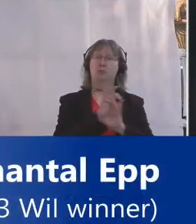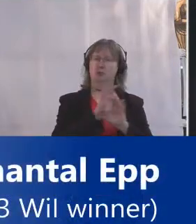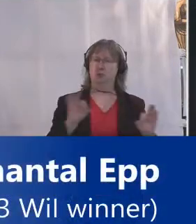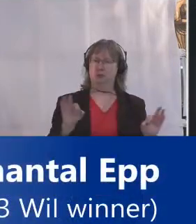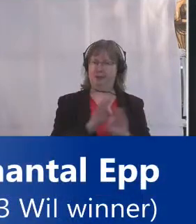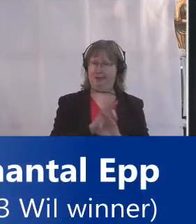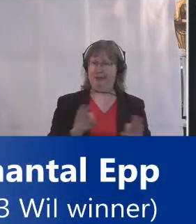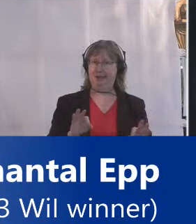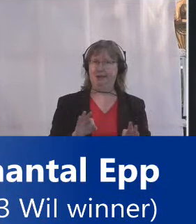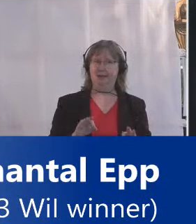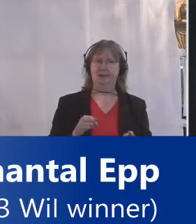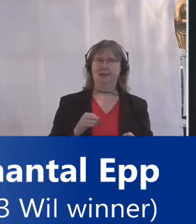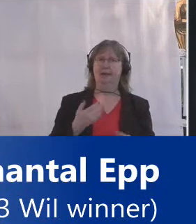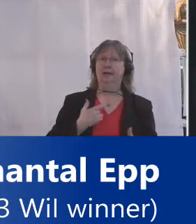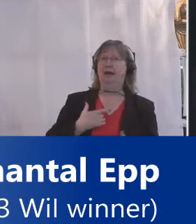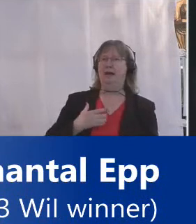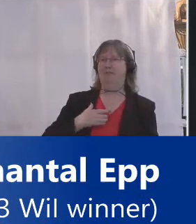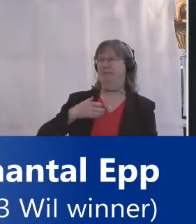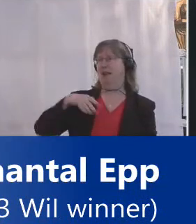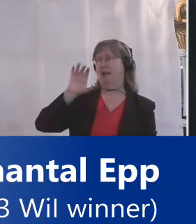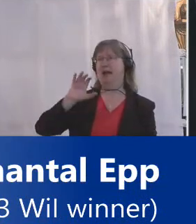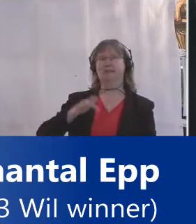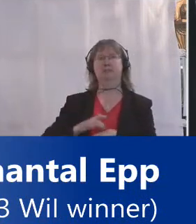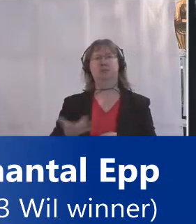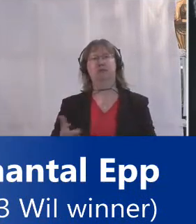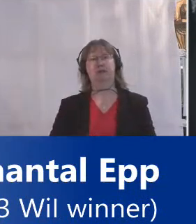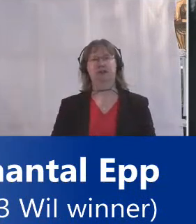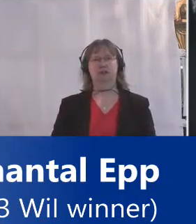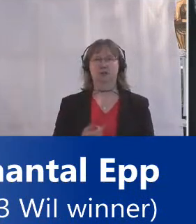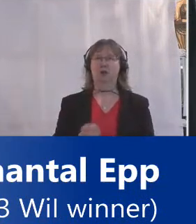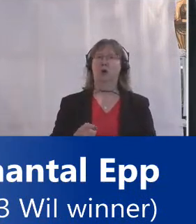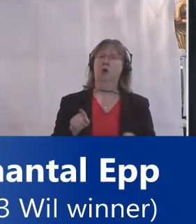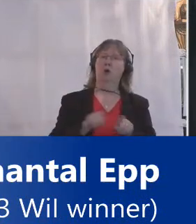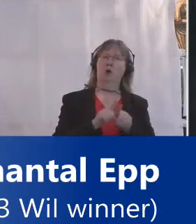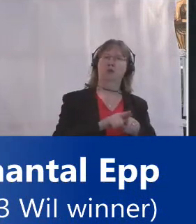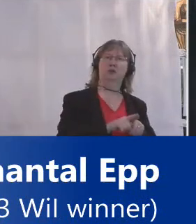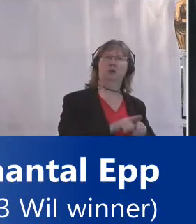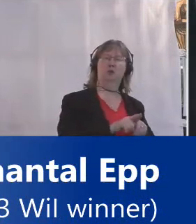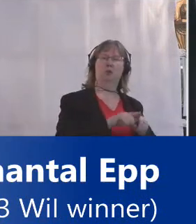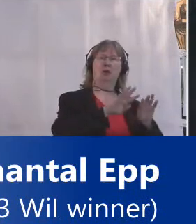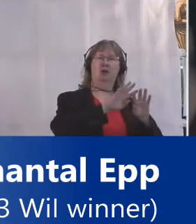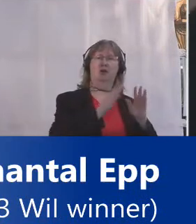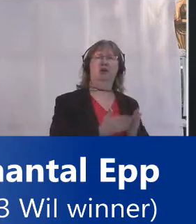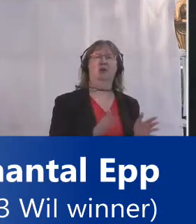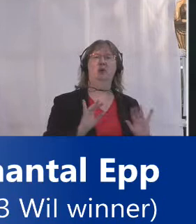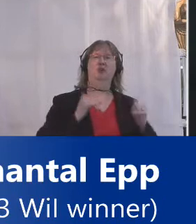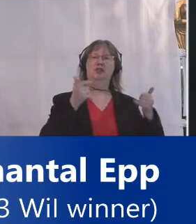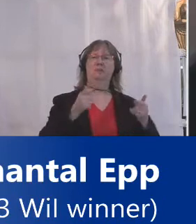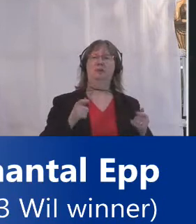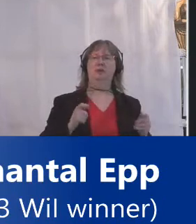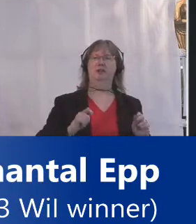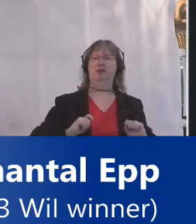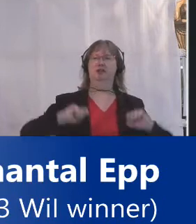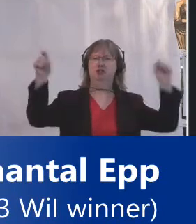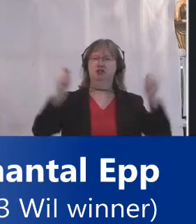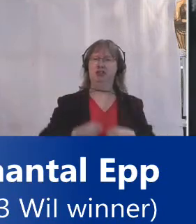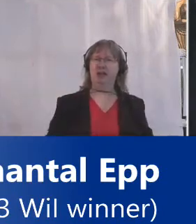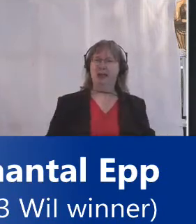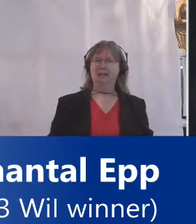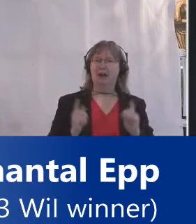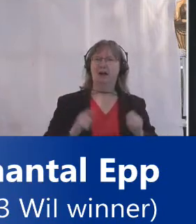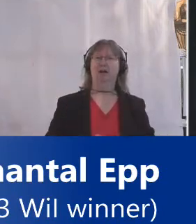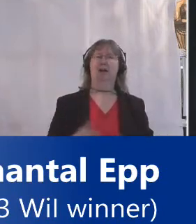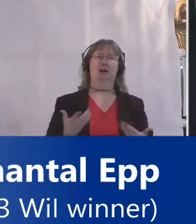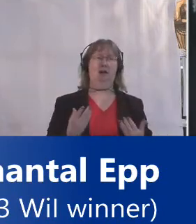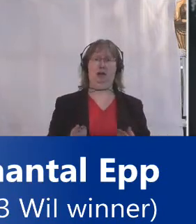industry. I'm a music licensing professional, but also a world champion cheerleader previously. Not currently training because